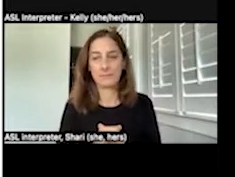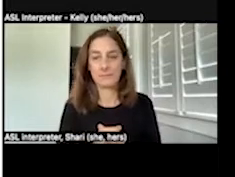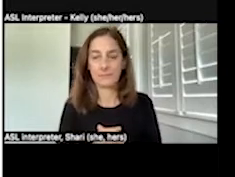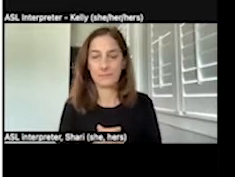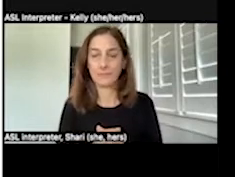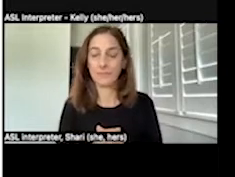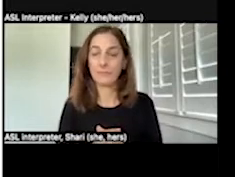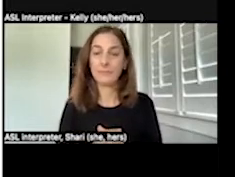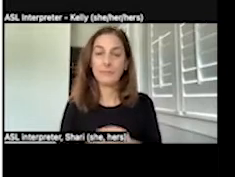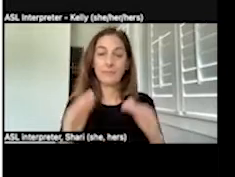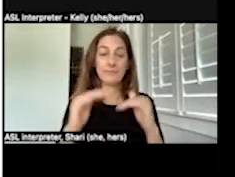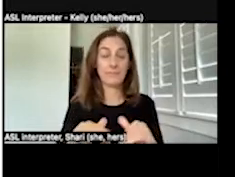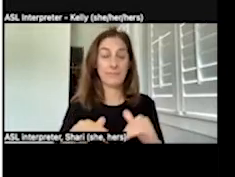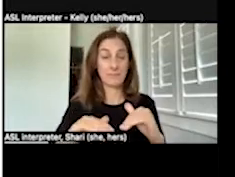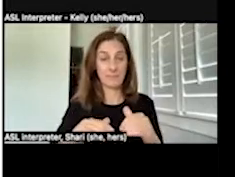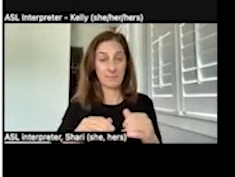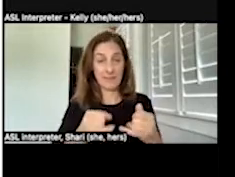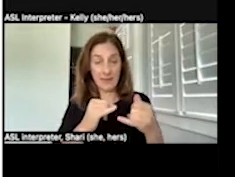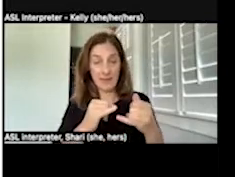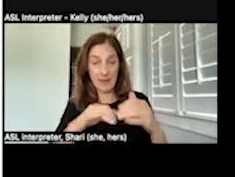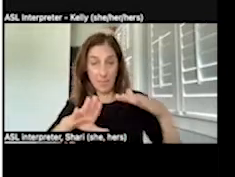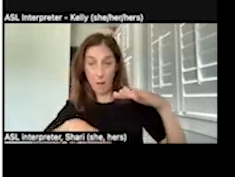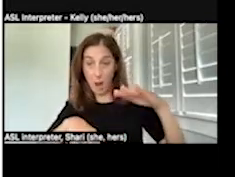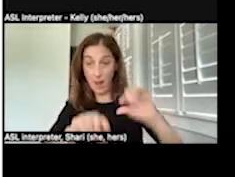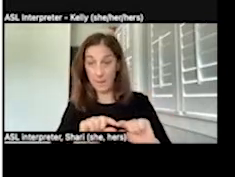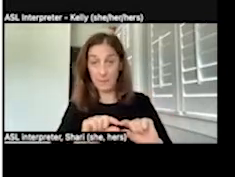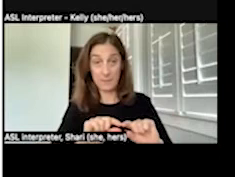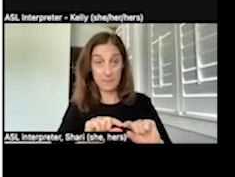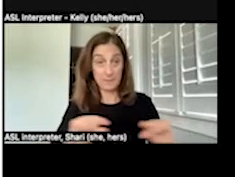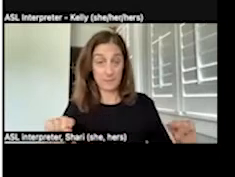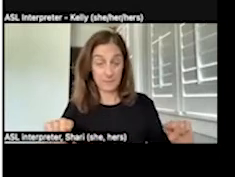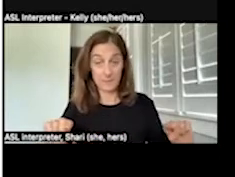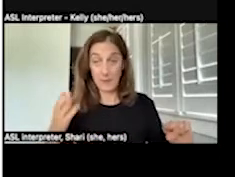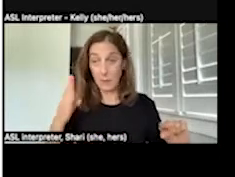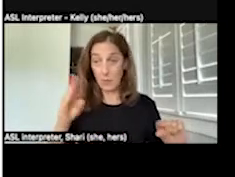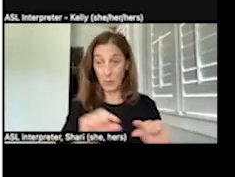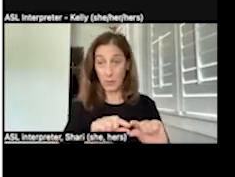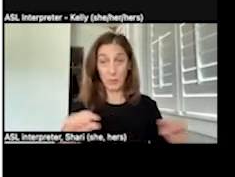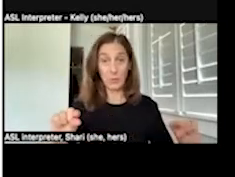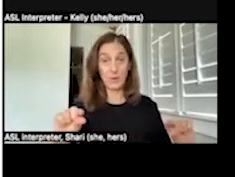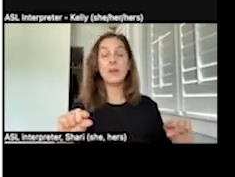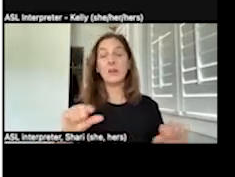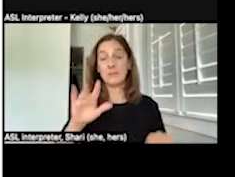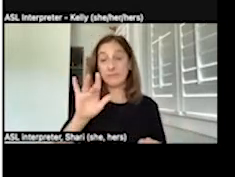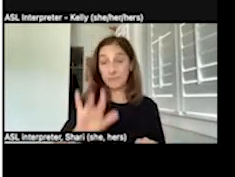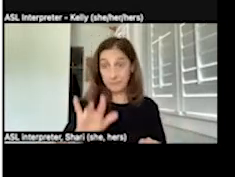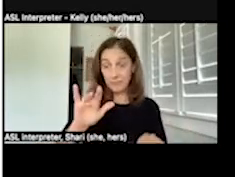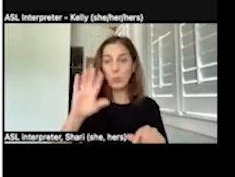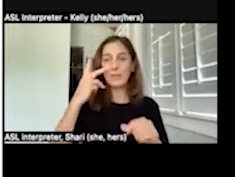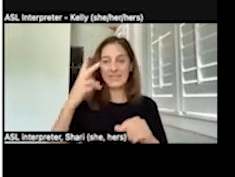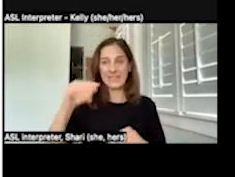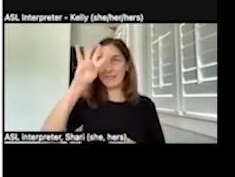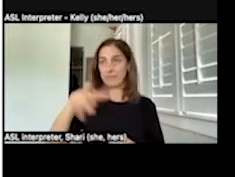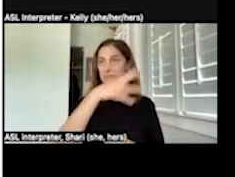And then on the bottom of this page, I have a link to the chart of Mass Health covered services. It's